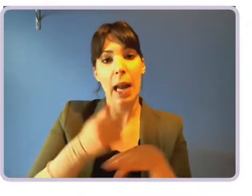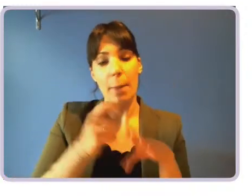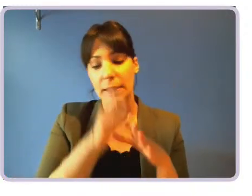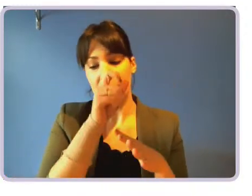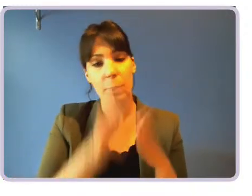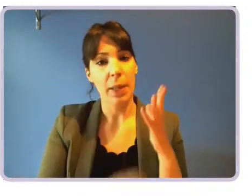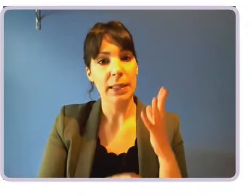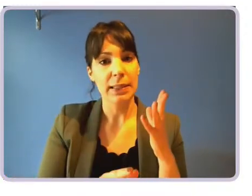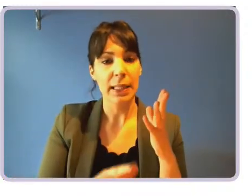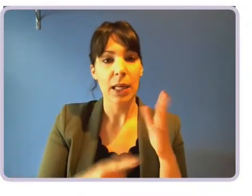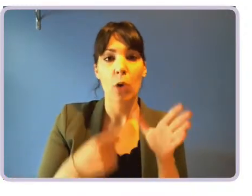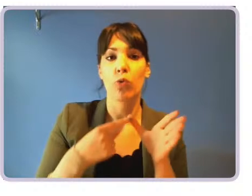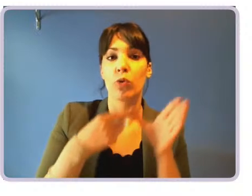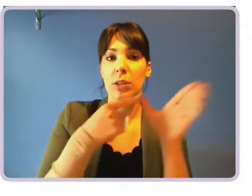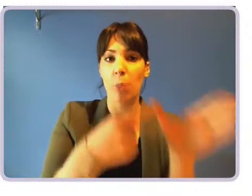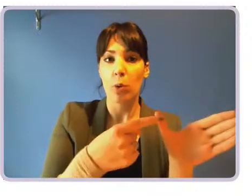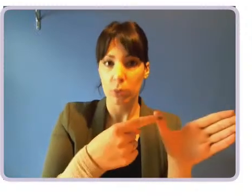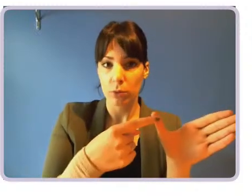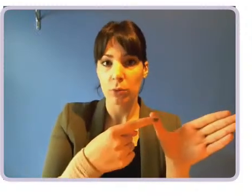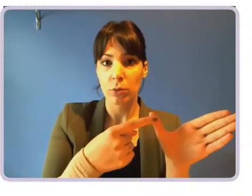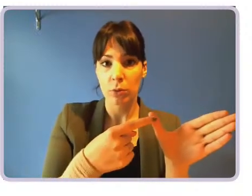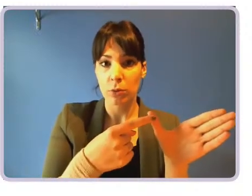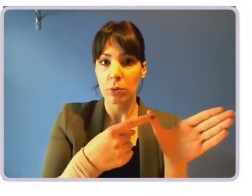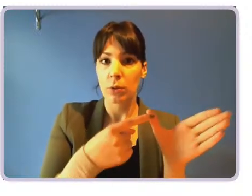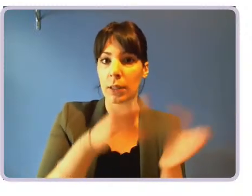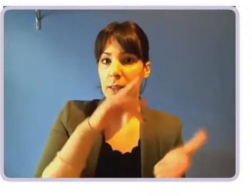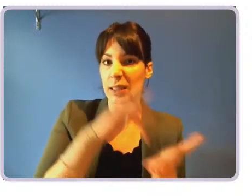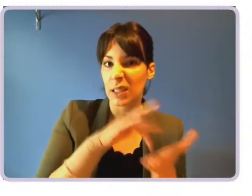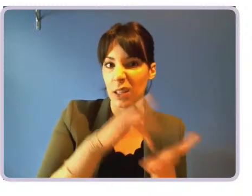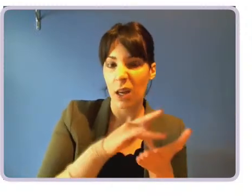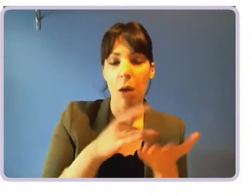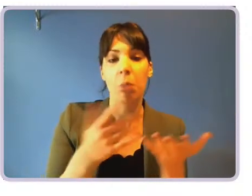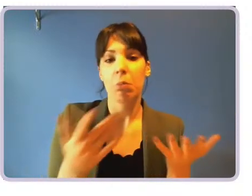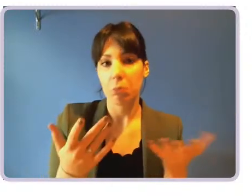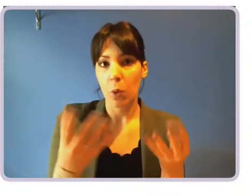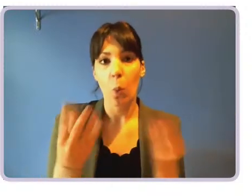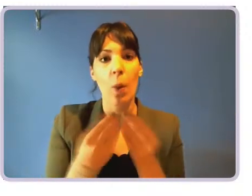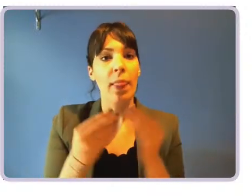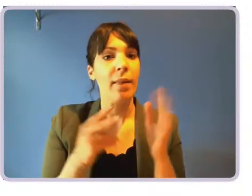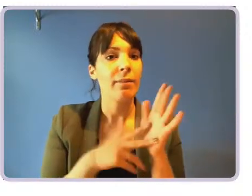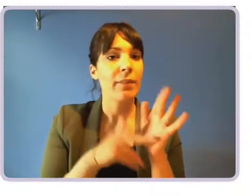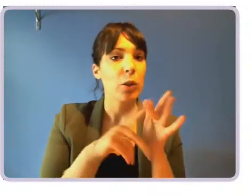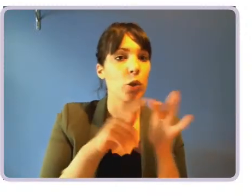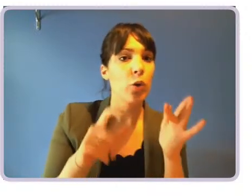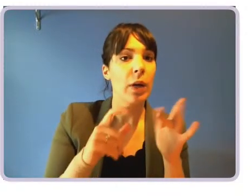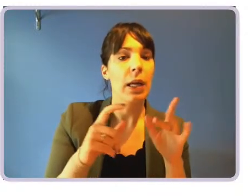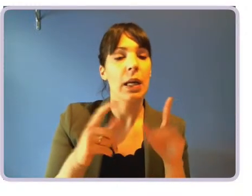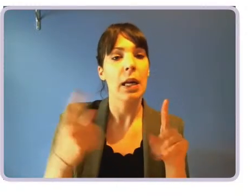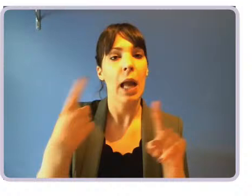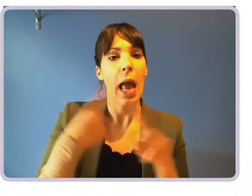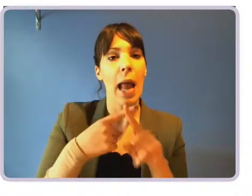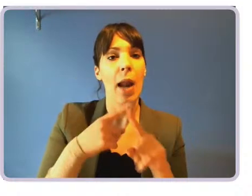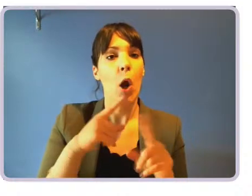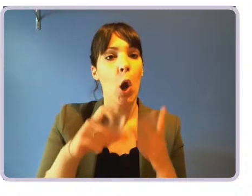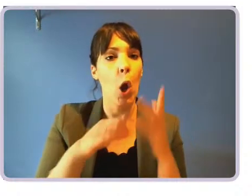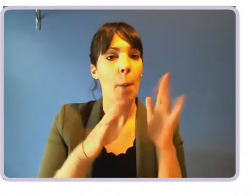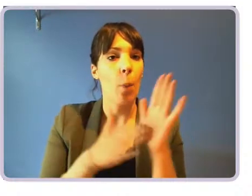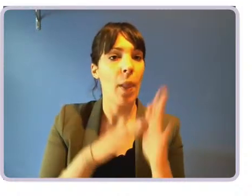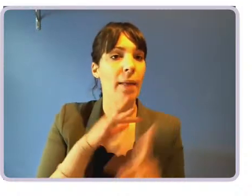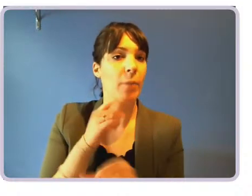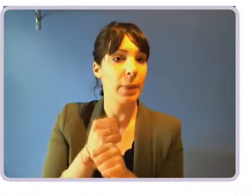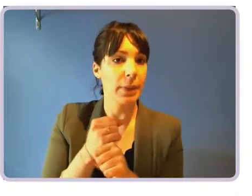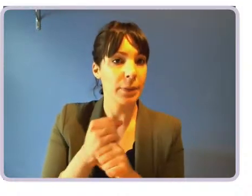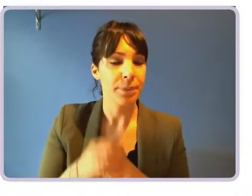response centre centrally with the Victorian and Commonwealth governments. I'll just skip back to this